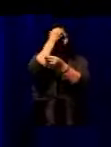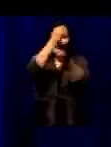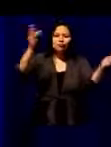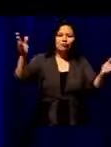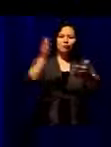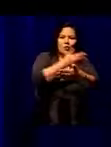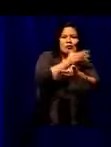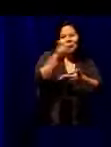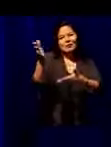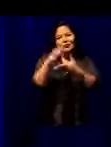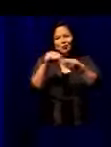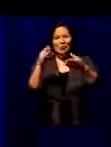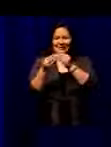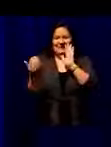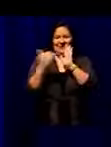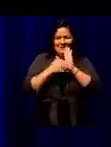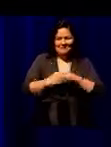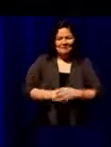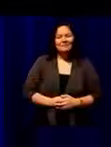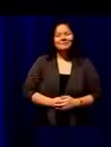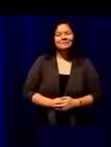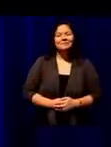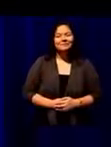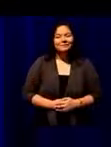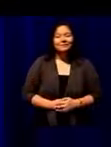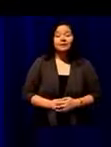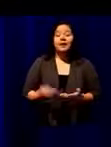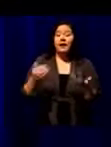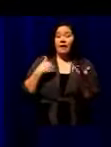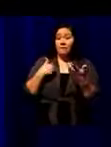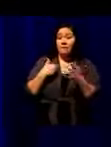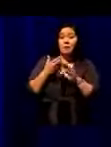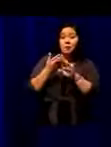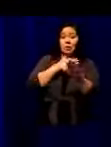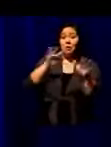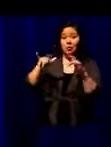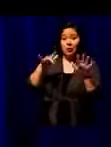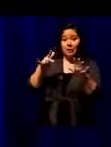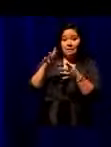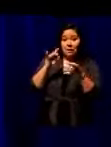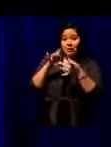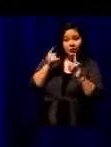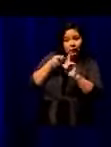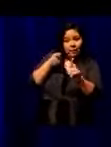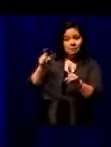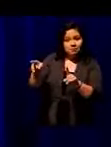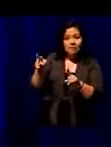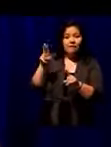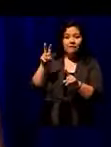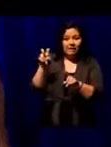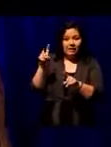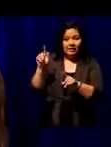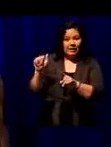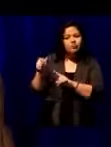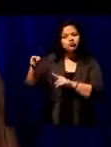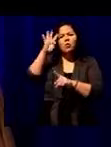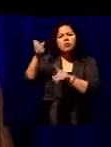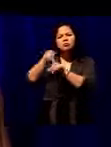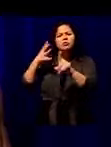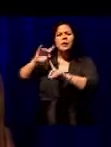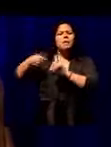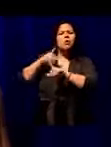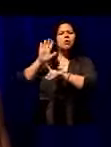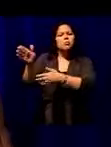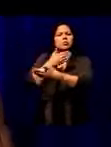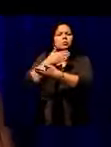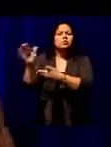this fall. We have a pre-recorded message from Veda, and she's here to tell you a bit more about her